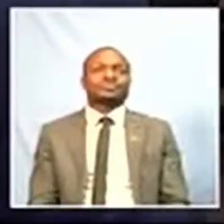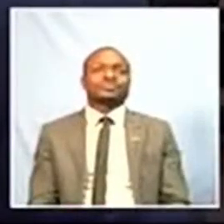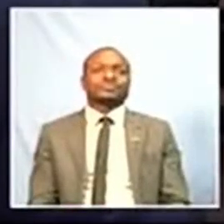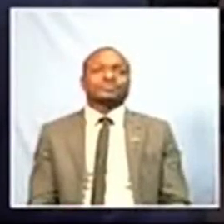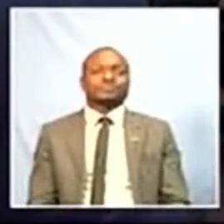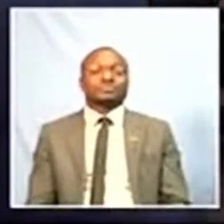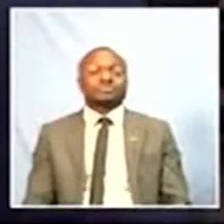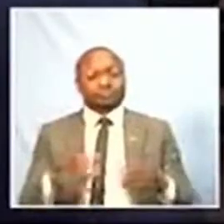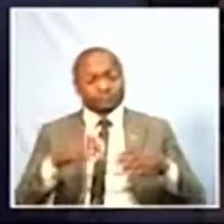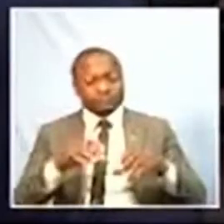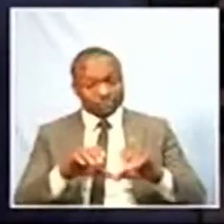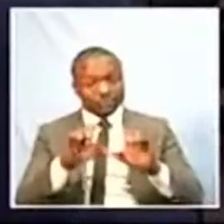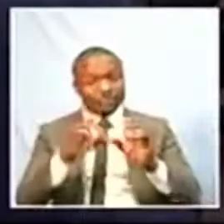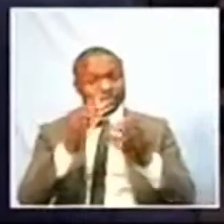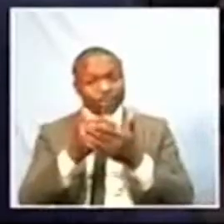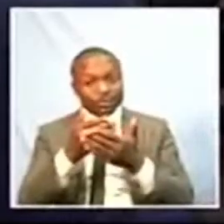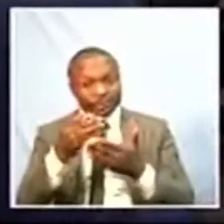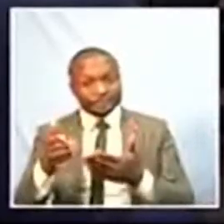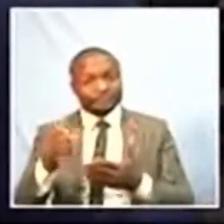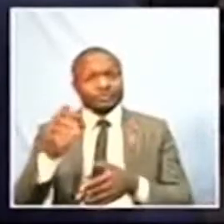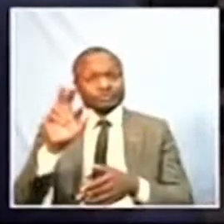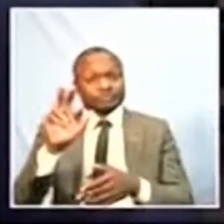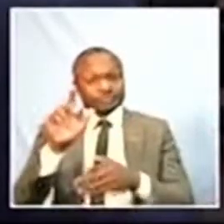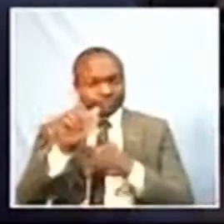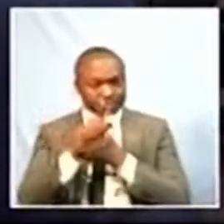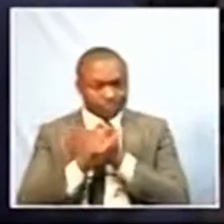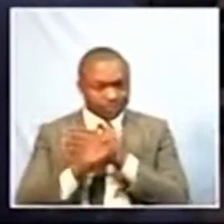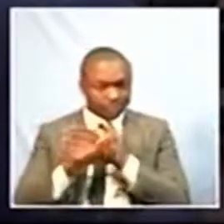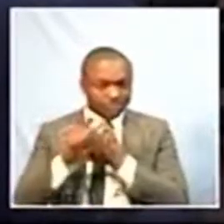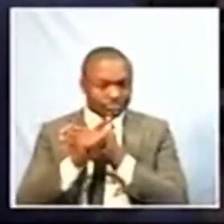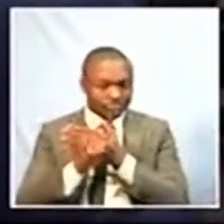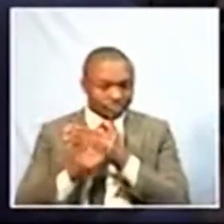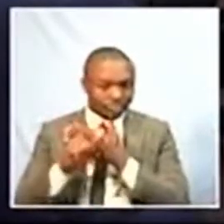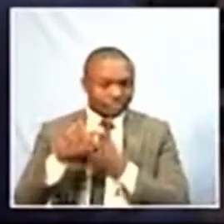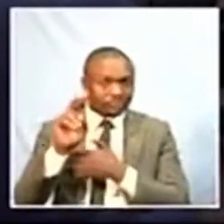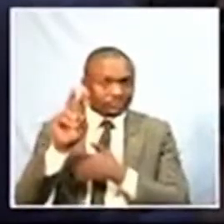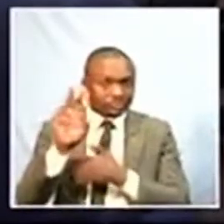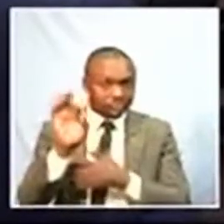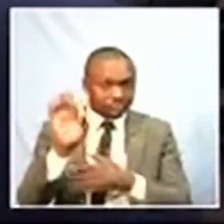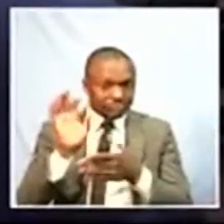they proceeded with the procurement of 3 cameras amounting to